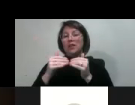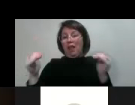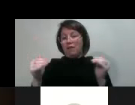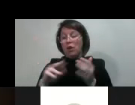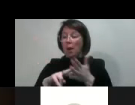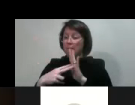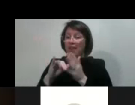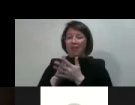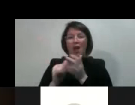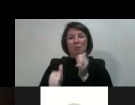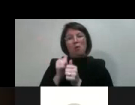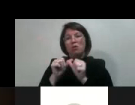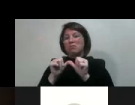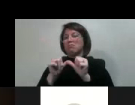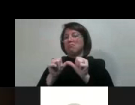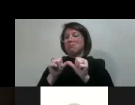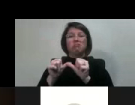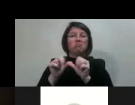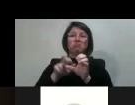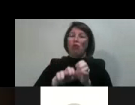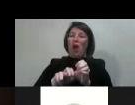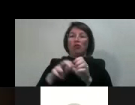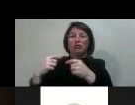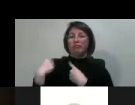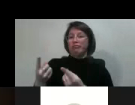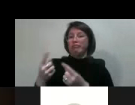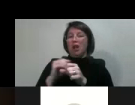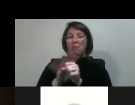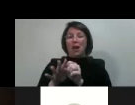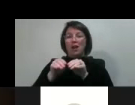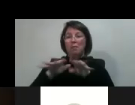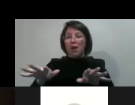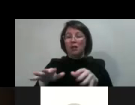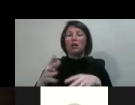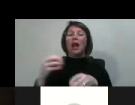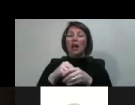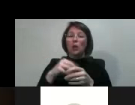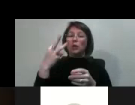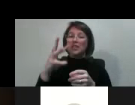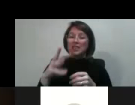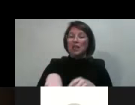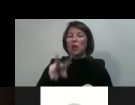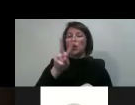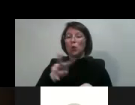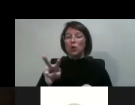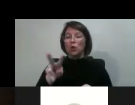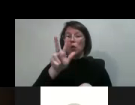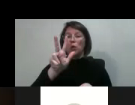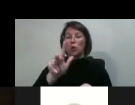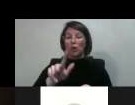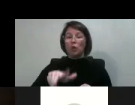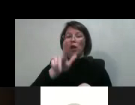most durable and highest ridership throughout the pandemic. And that's including route 16, 22, 23,